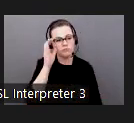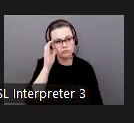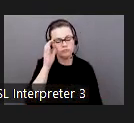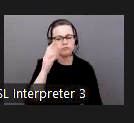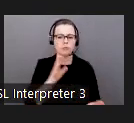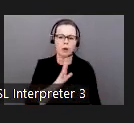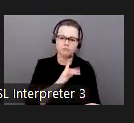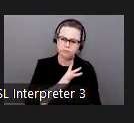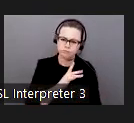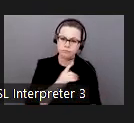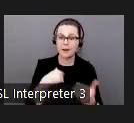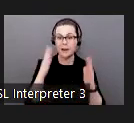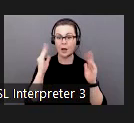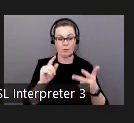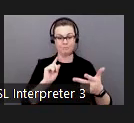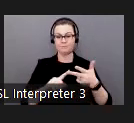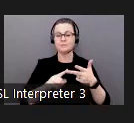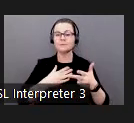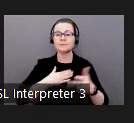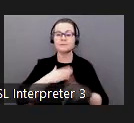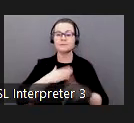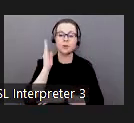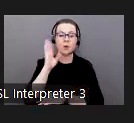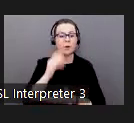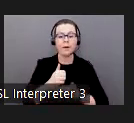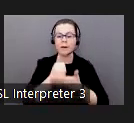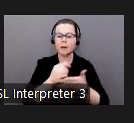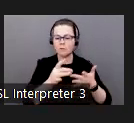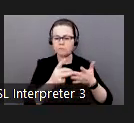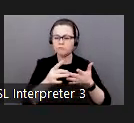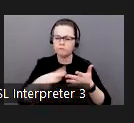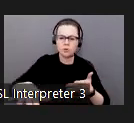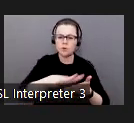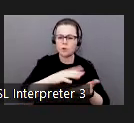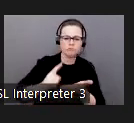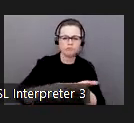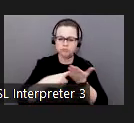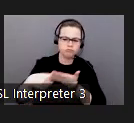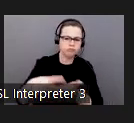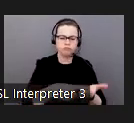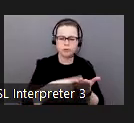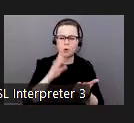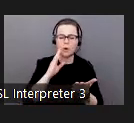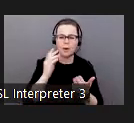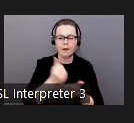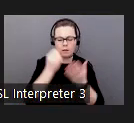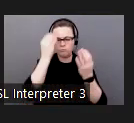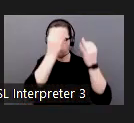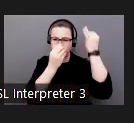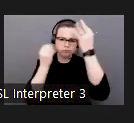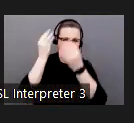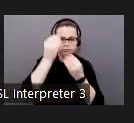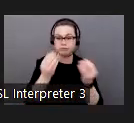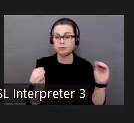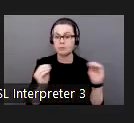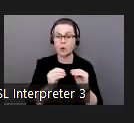presentation will add to the discussion and will stimulate even more conversation. I am